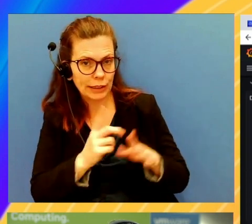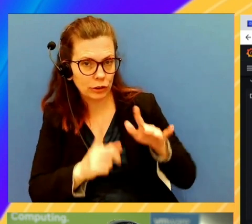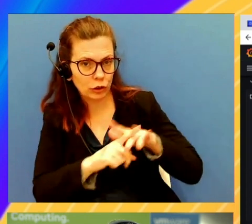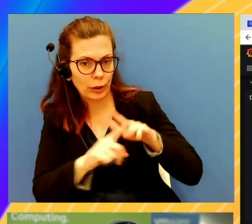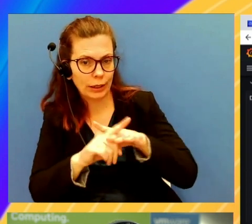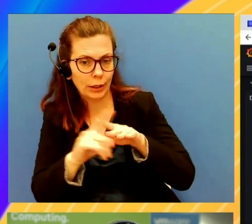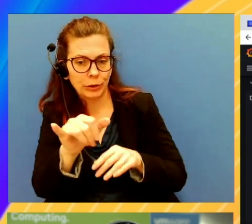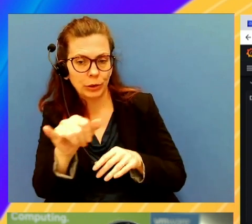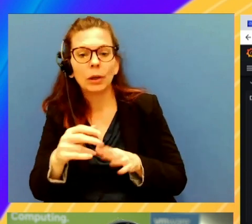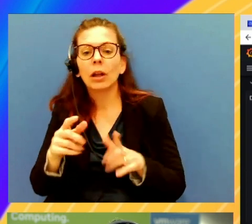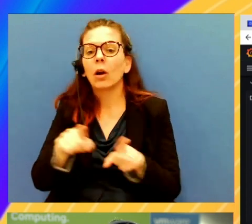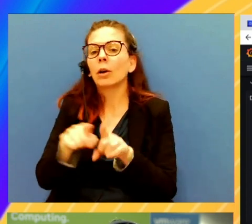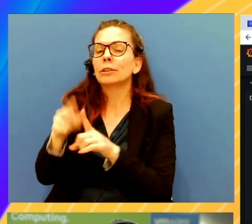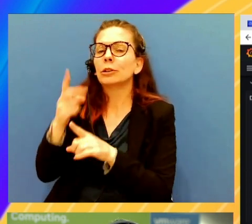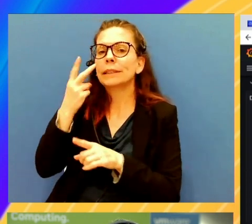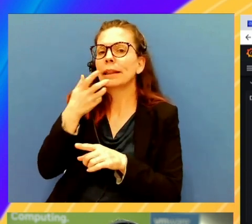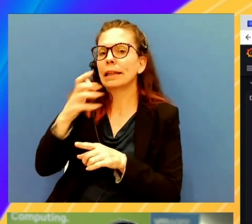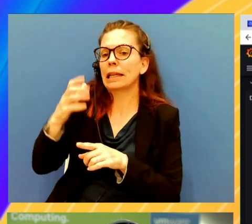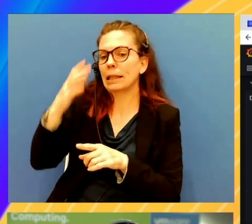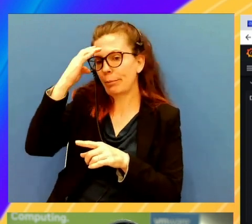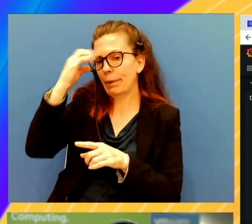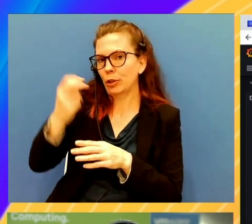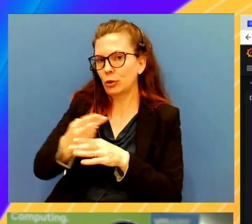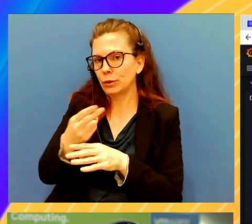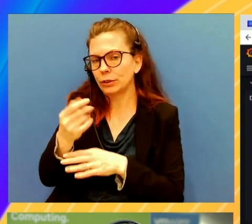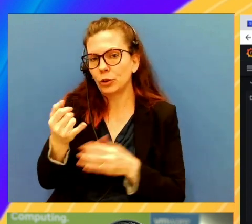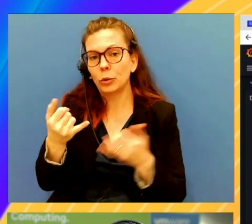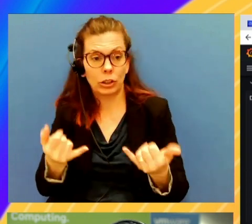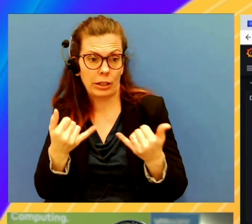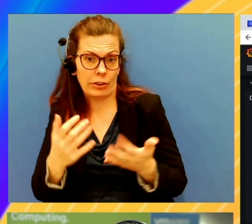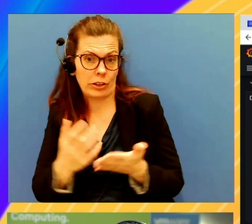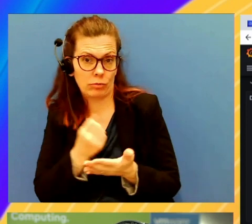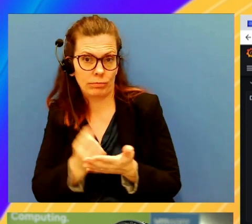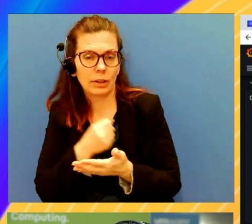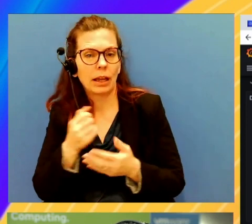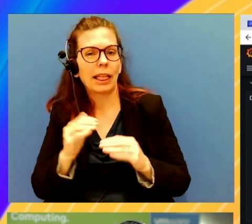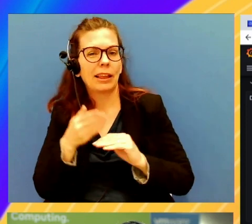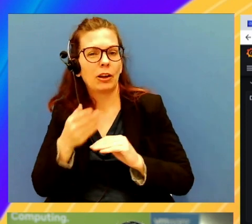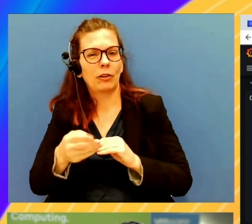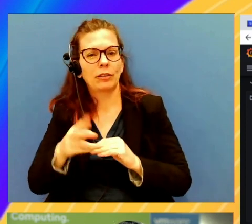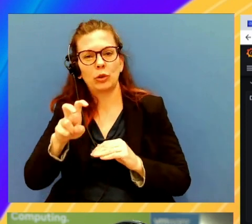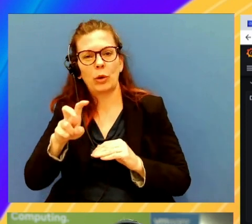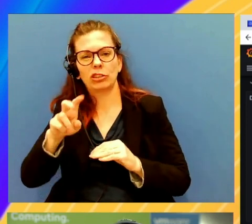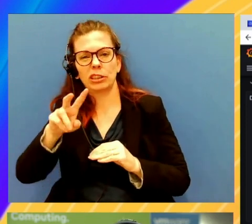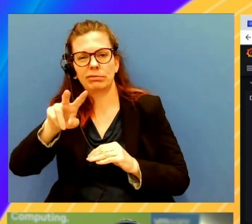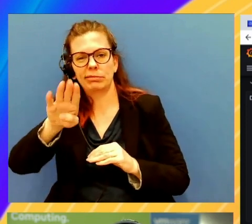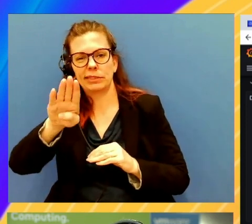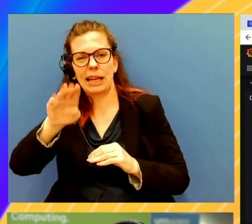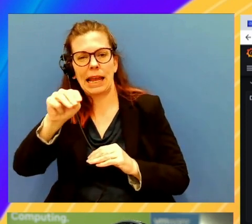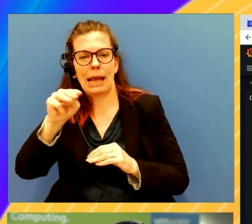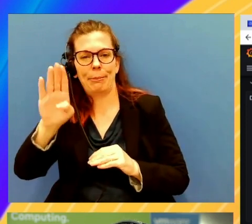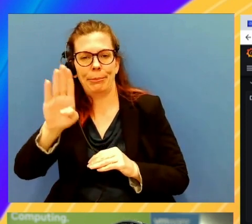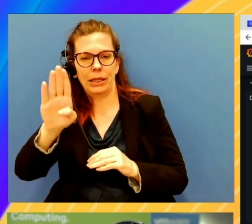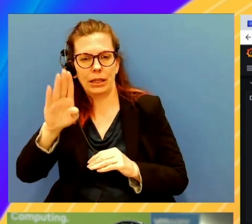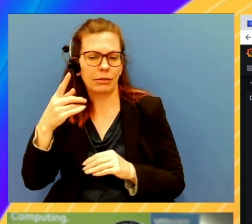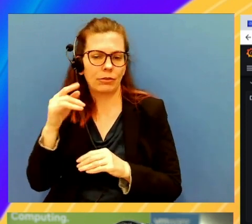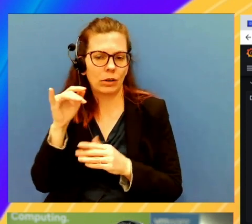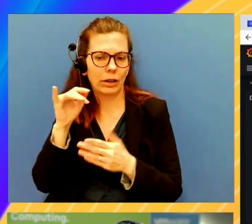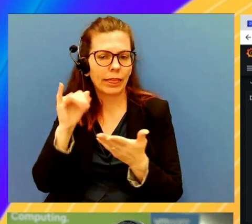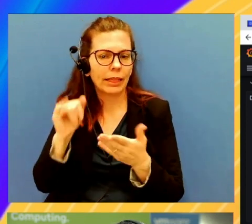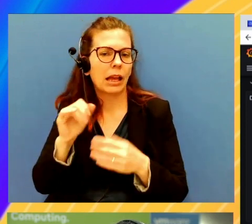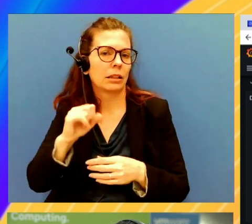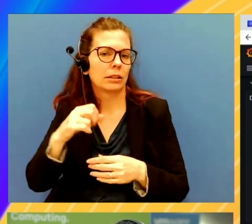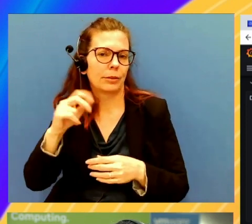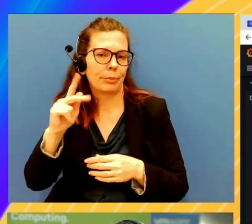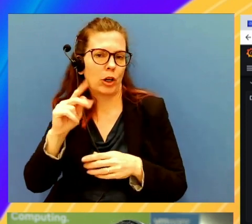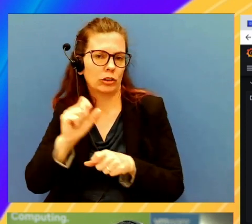will see the heap memory usage. As you can see, currently we are utilizing a little over 200 MB for these Spark